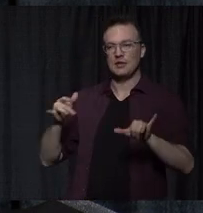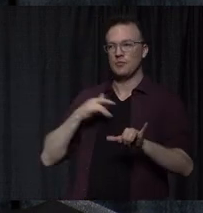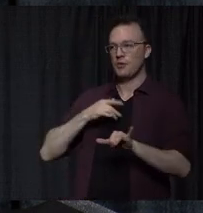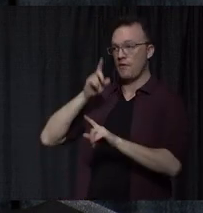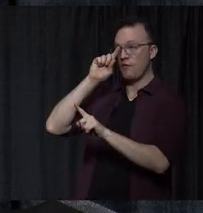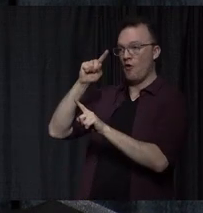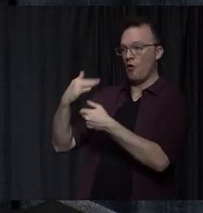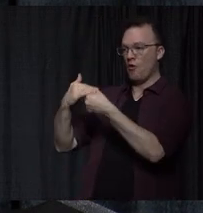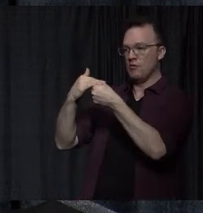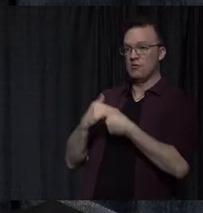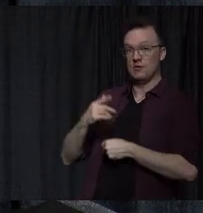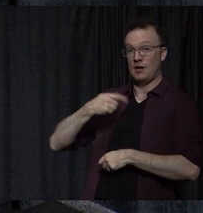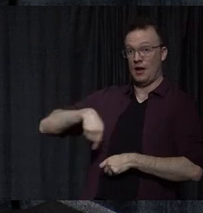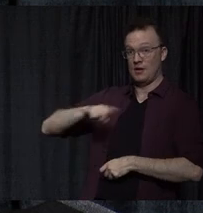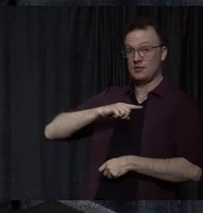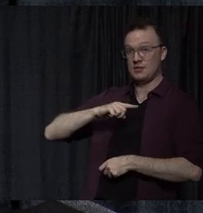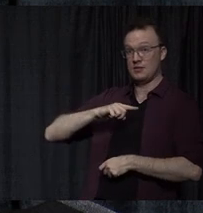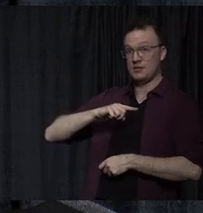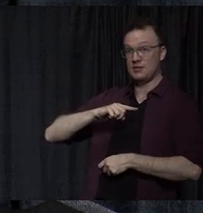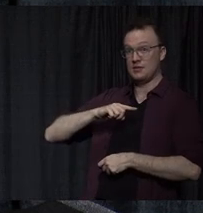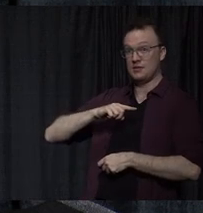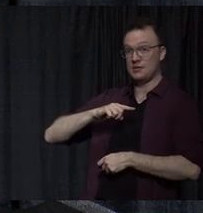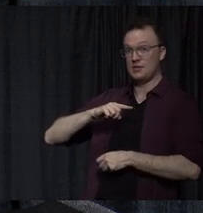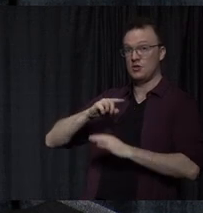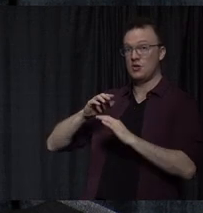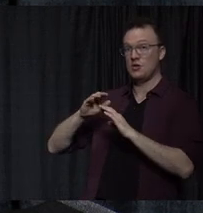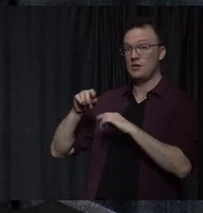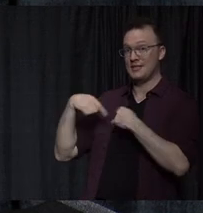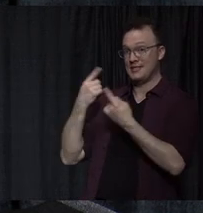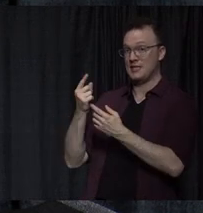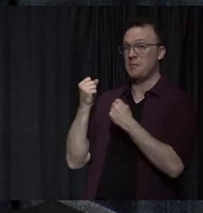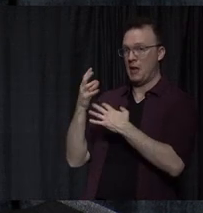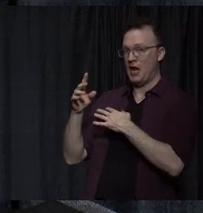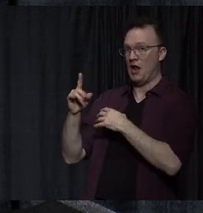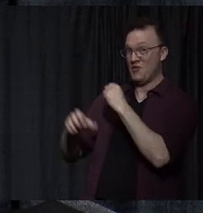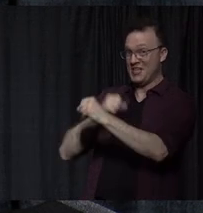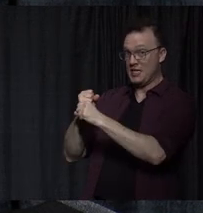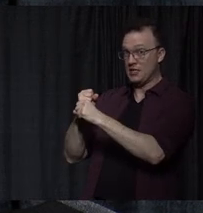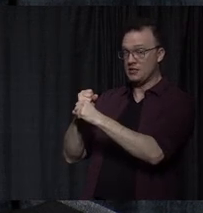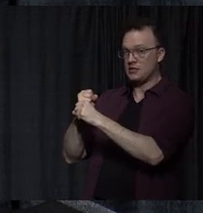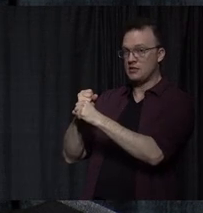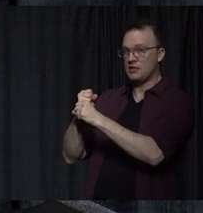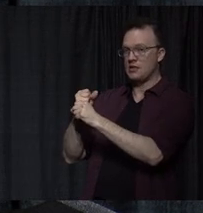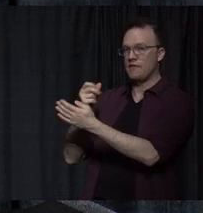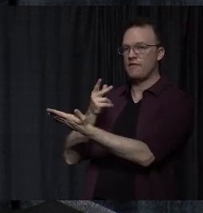us over hundreds of years have failed.